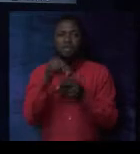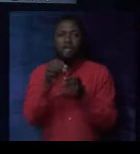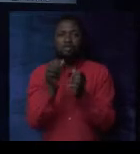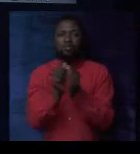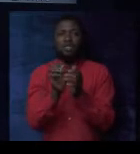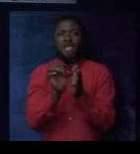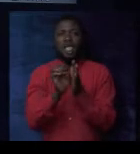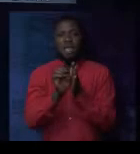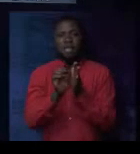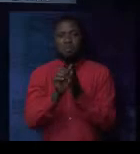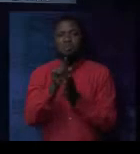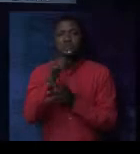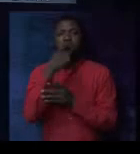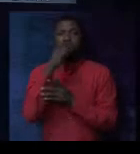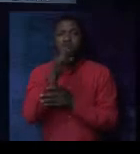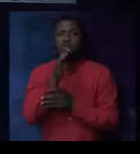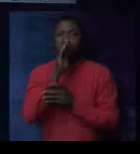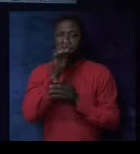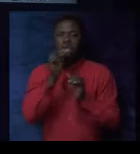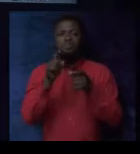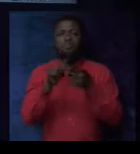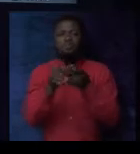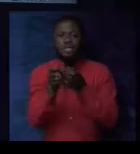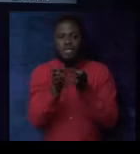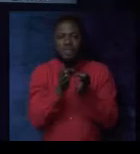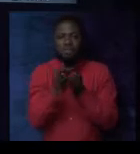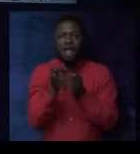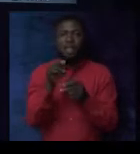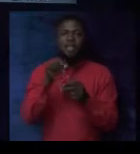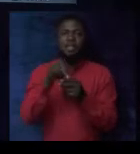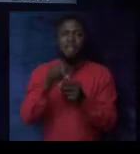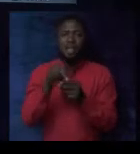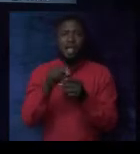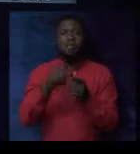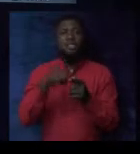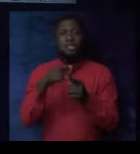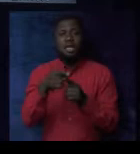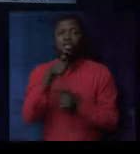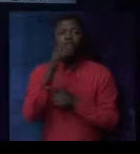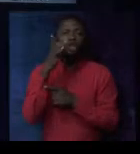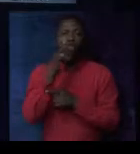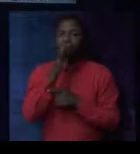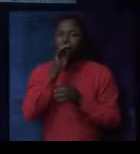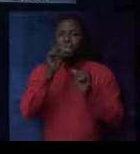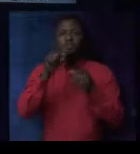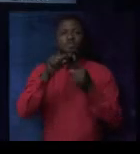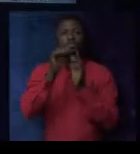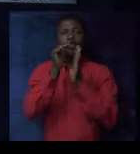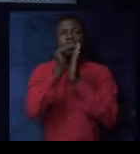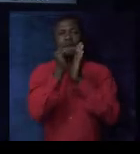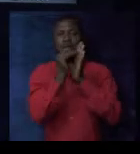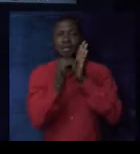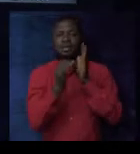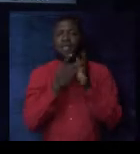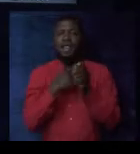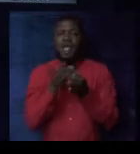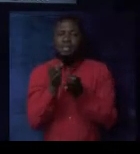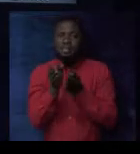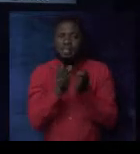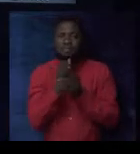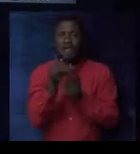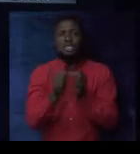with examples. You must be able to define nouns. Then you should be able to list and